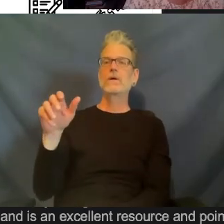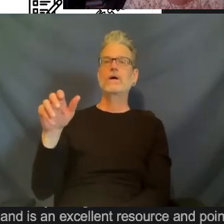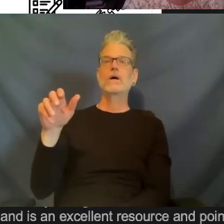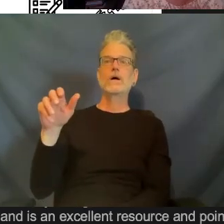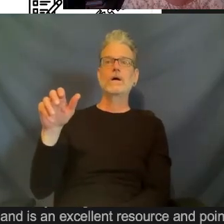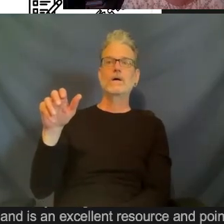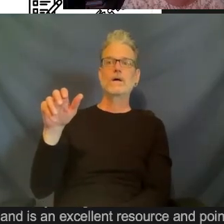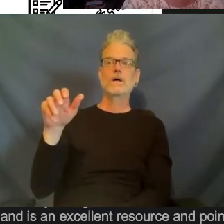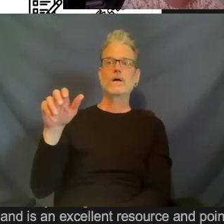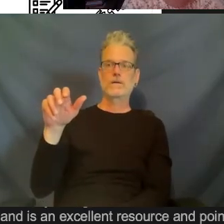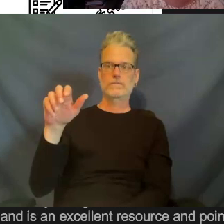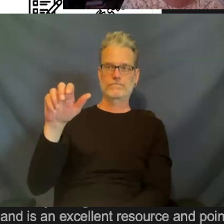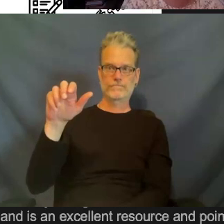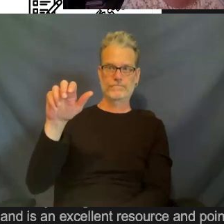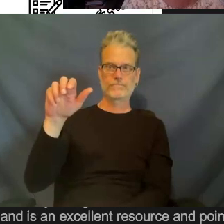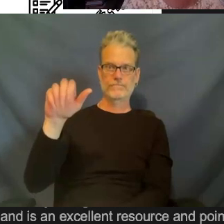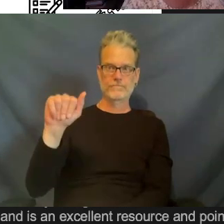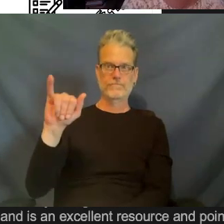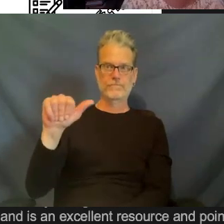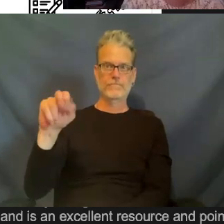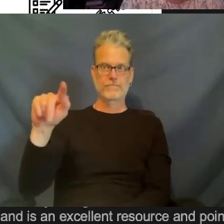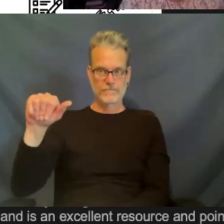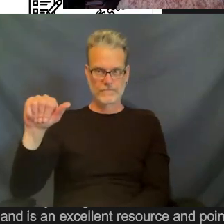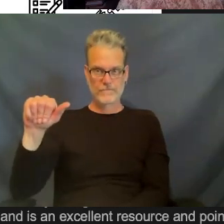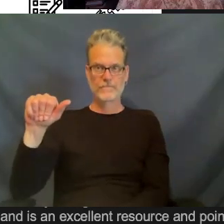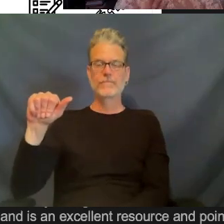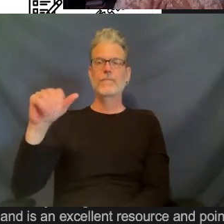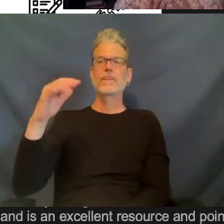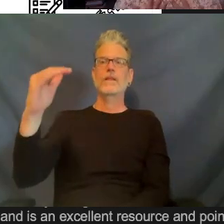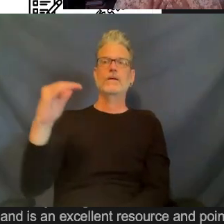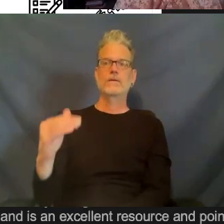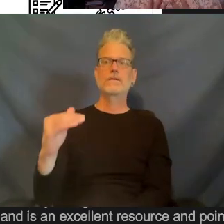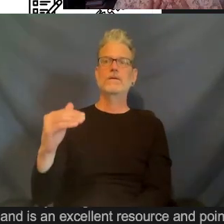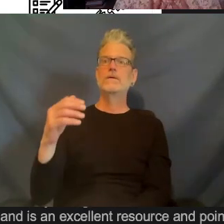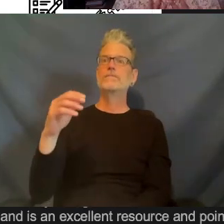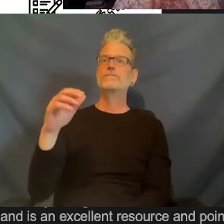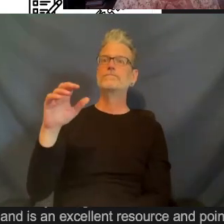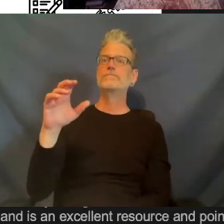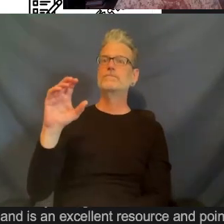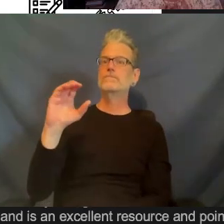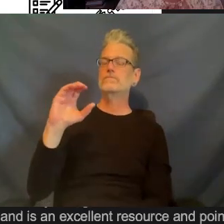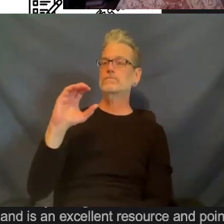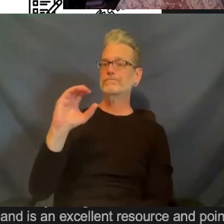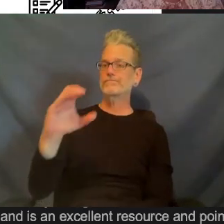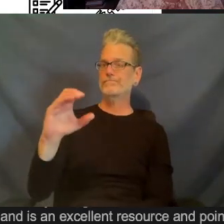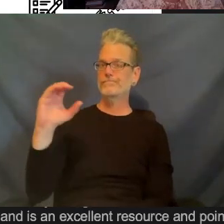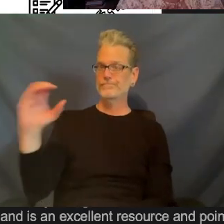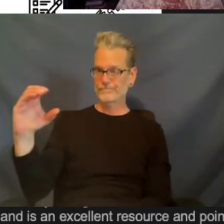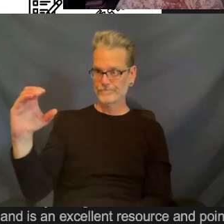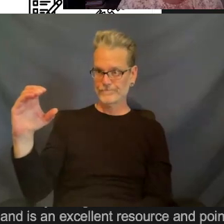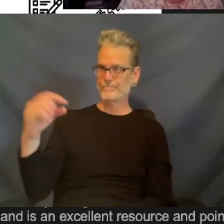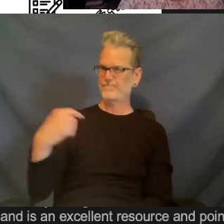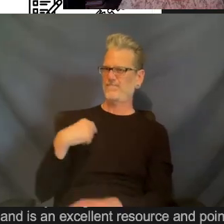American Indian Alaska Native Tourism Association, then Coalitions and Collaboratives, which is the organization I